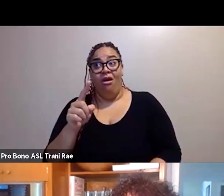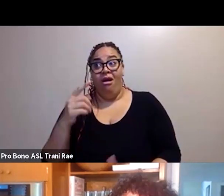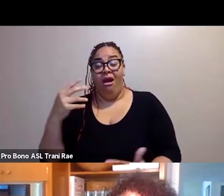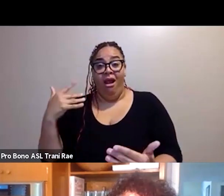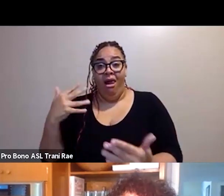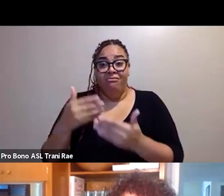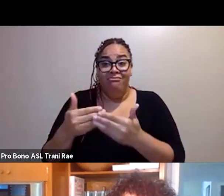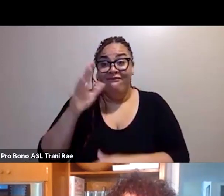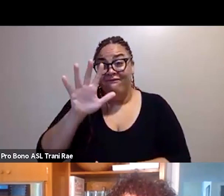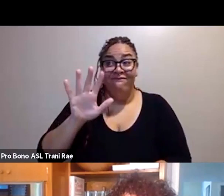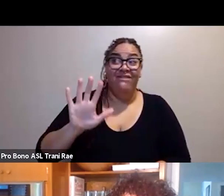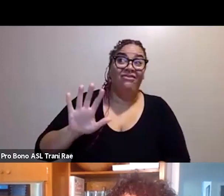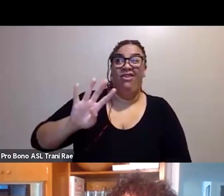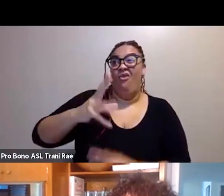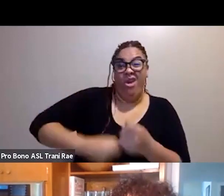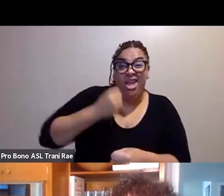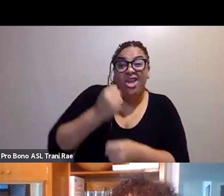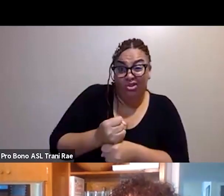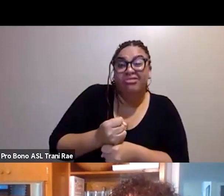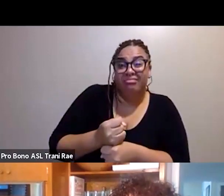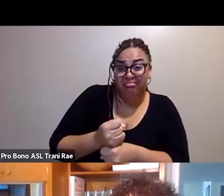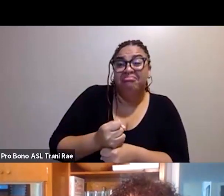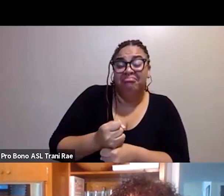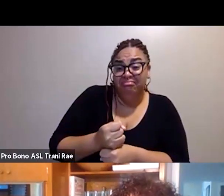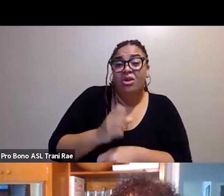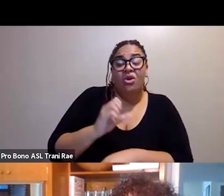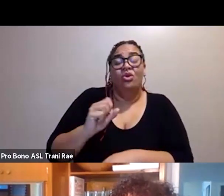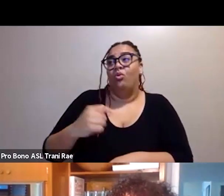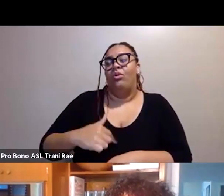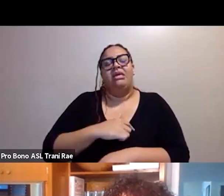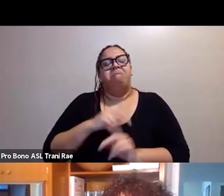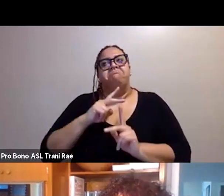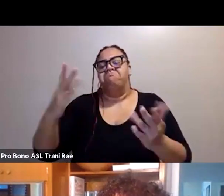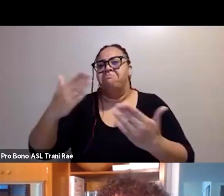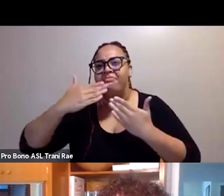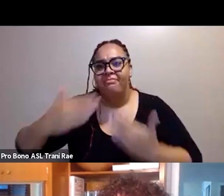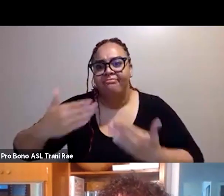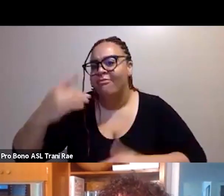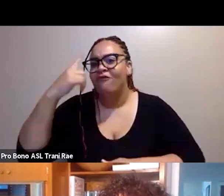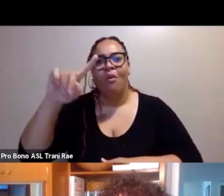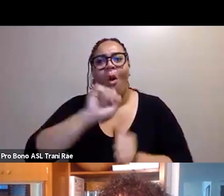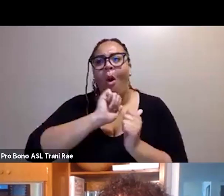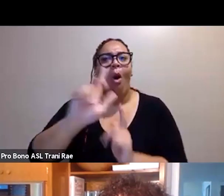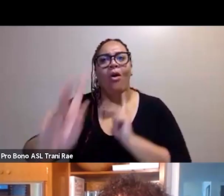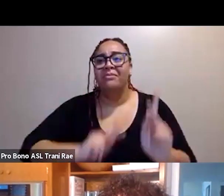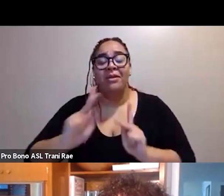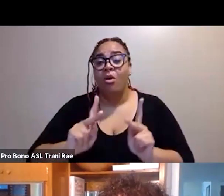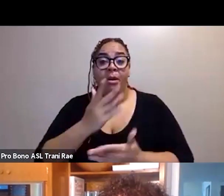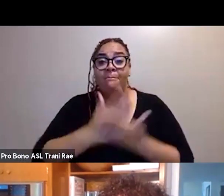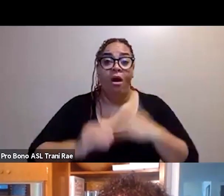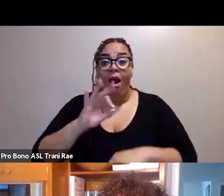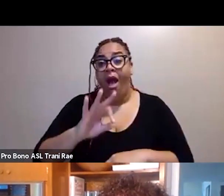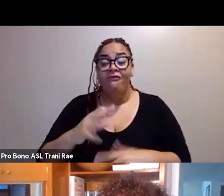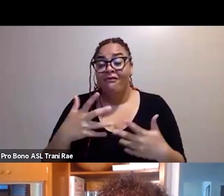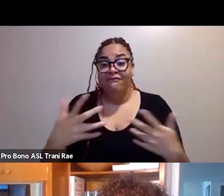54-year history. So we have so much gratitude for all of the people in all fat liberation organizations who